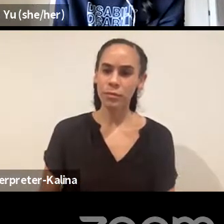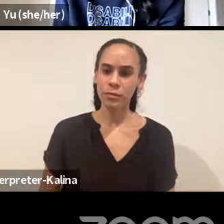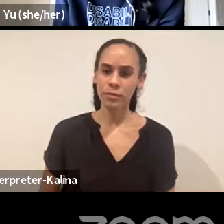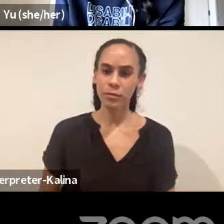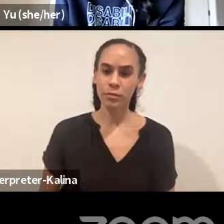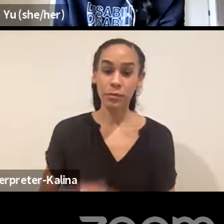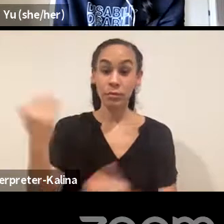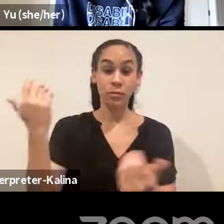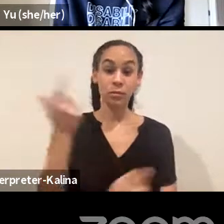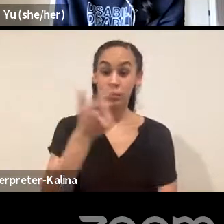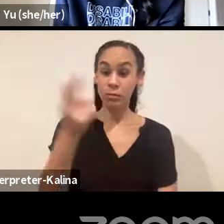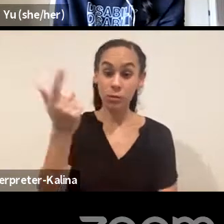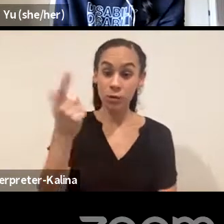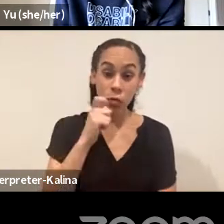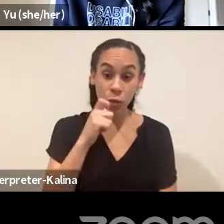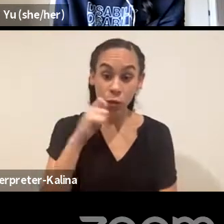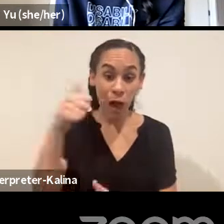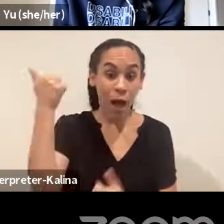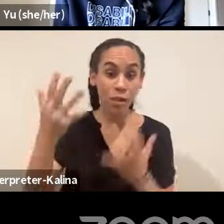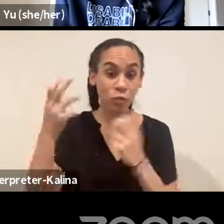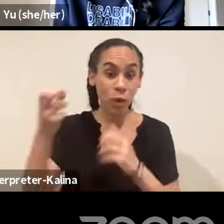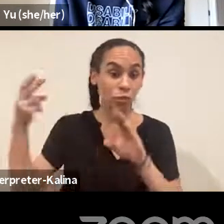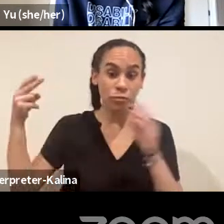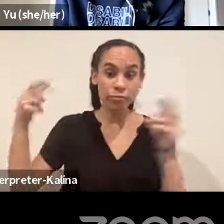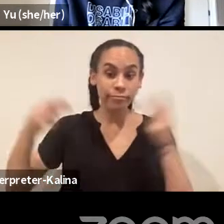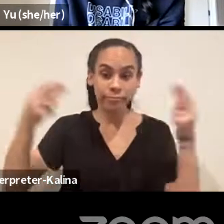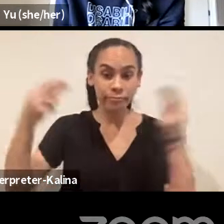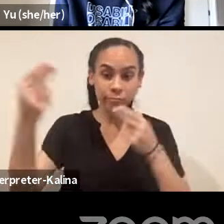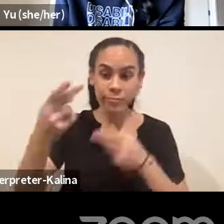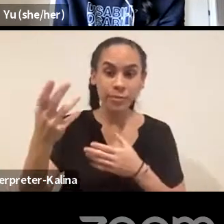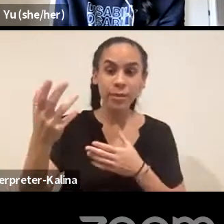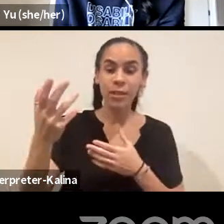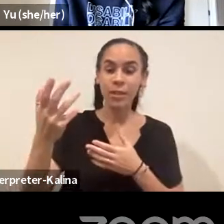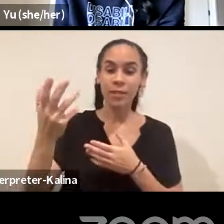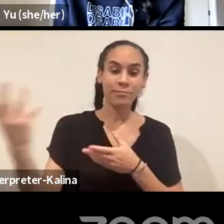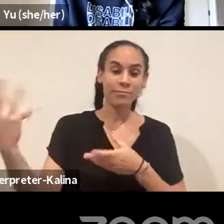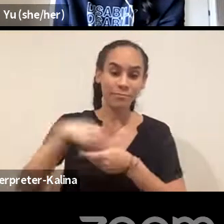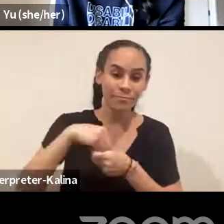And anybody else chime in. I just kind of called out my colleagues.